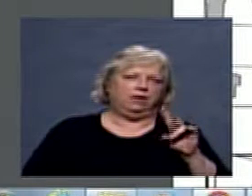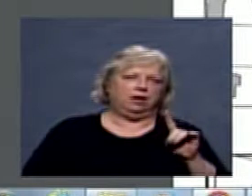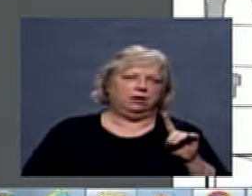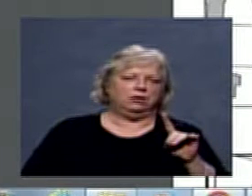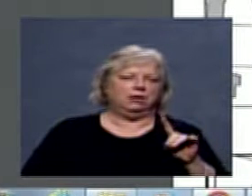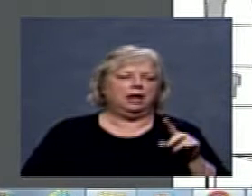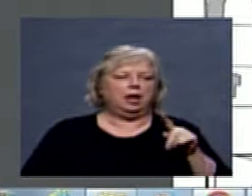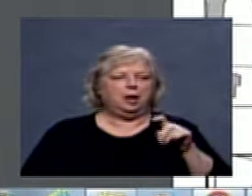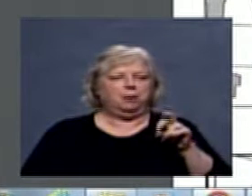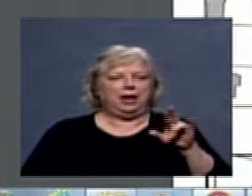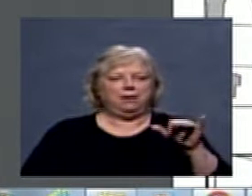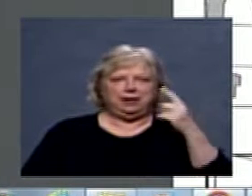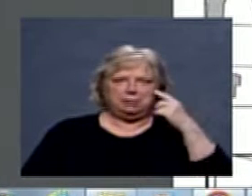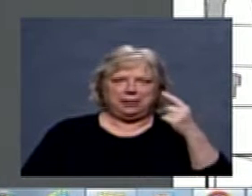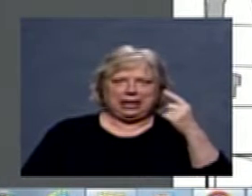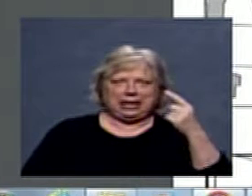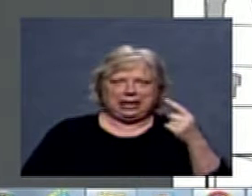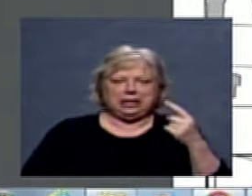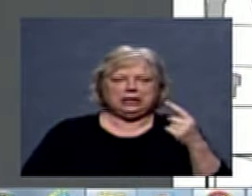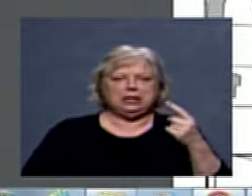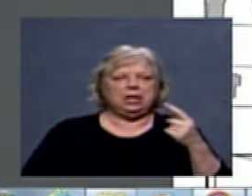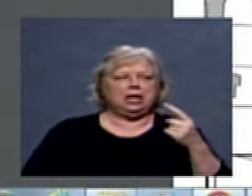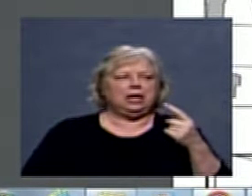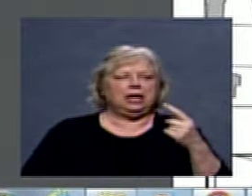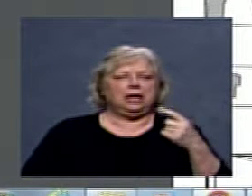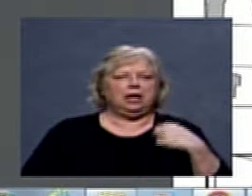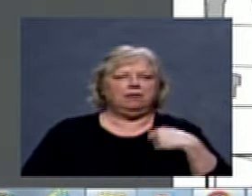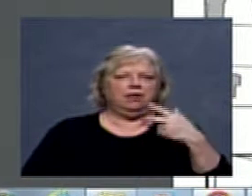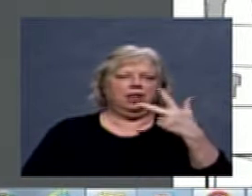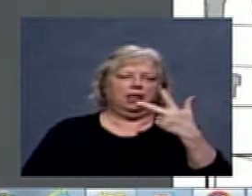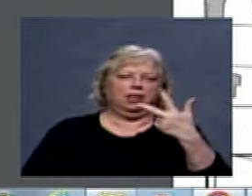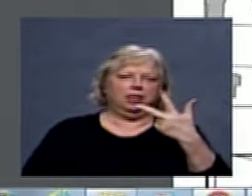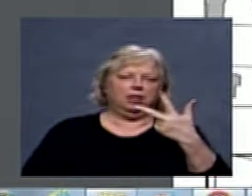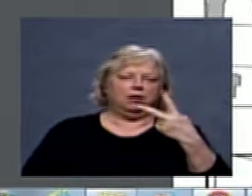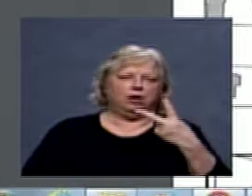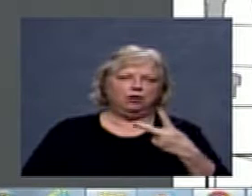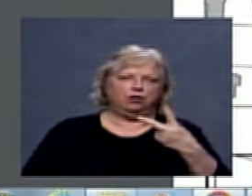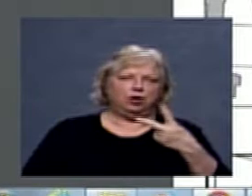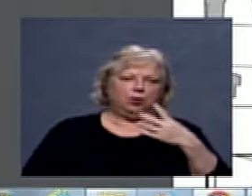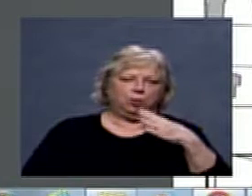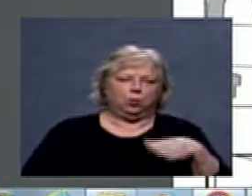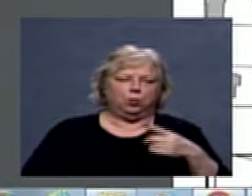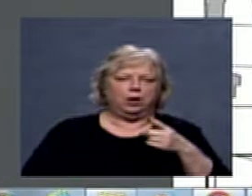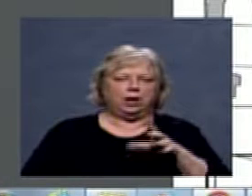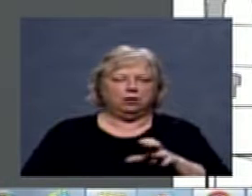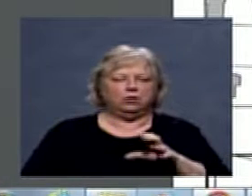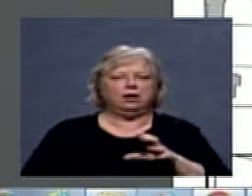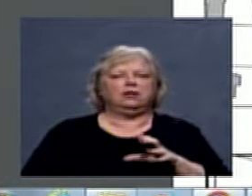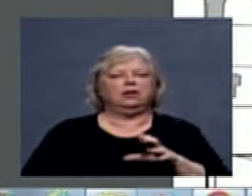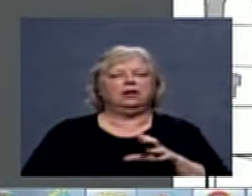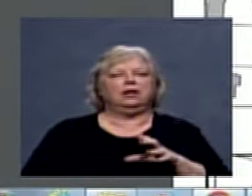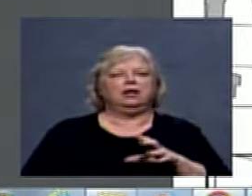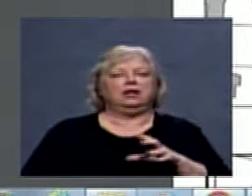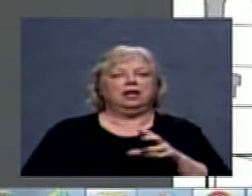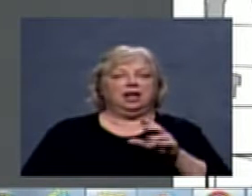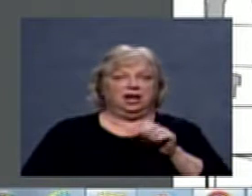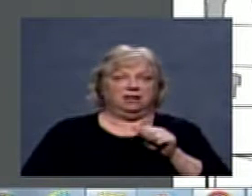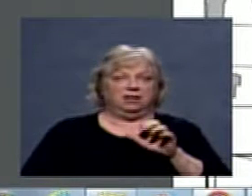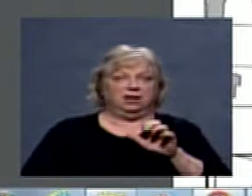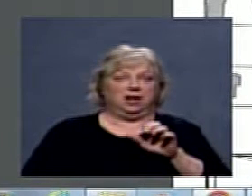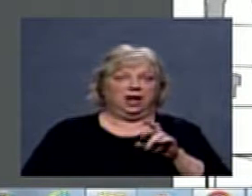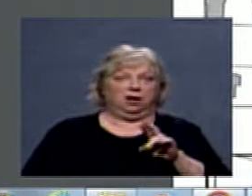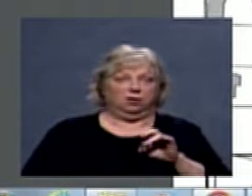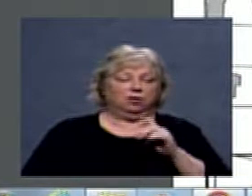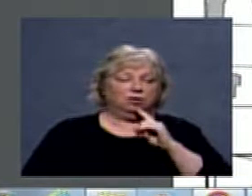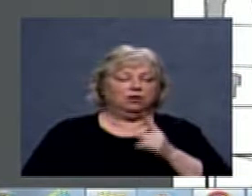Perry's Pennies, owner of this 3200th of an acre located at 1918 Perry Street, is